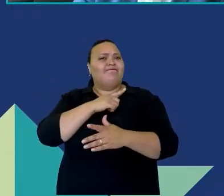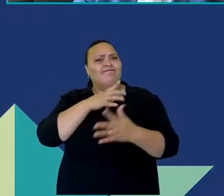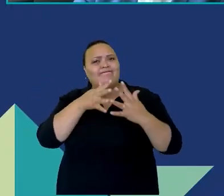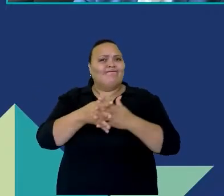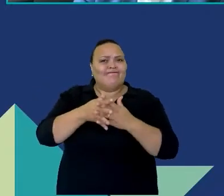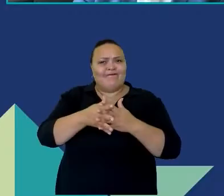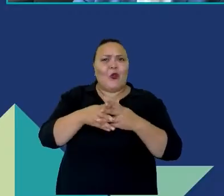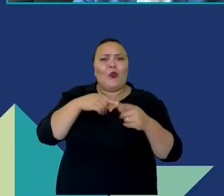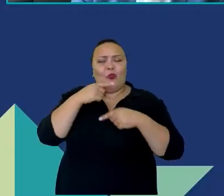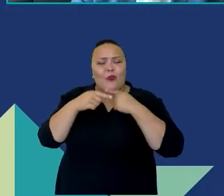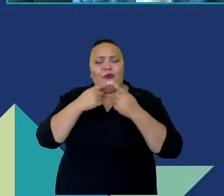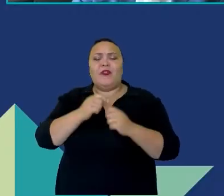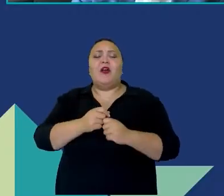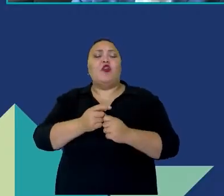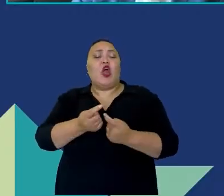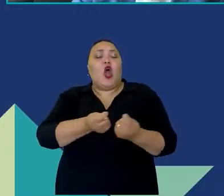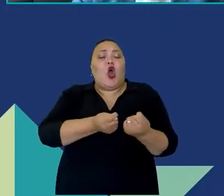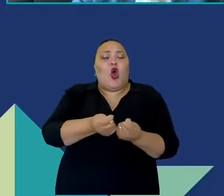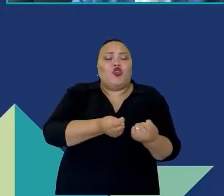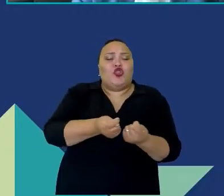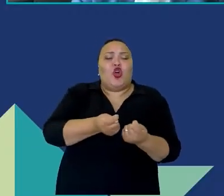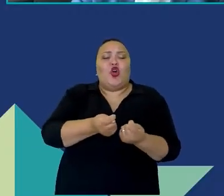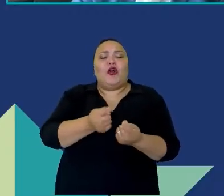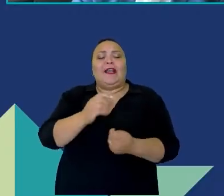key performance indicators. They are not the same.